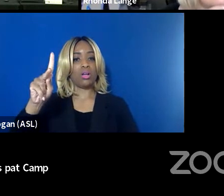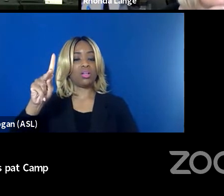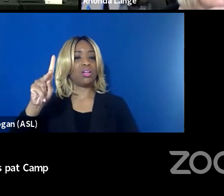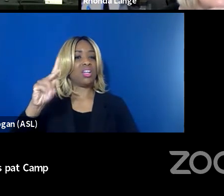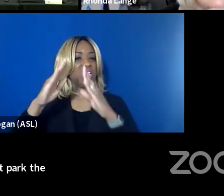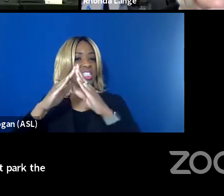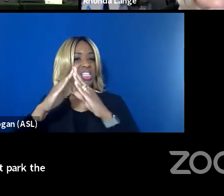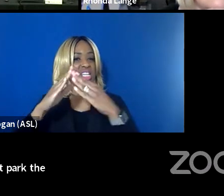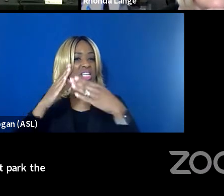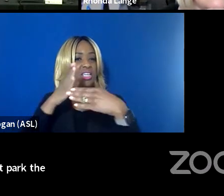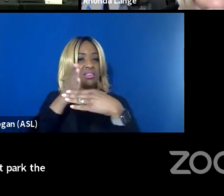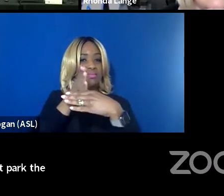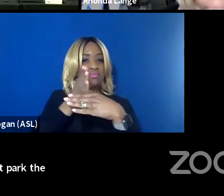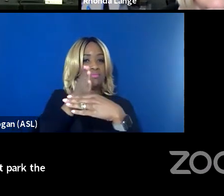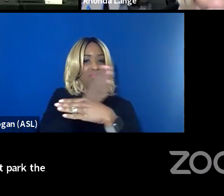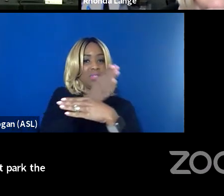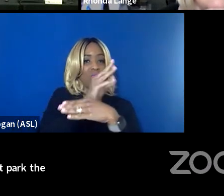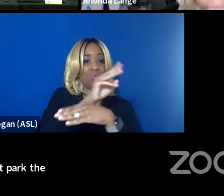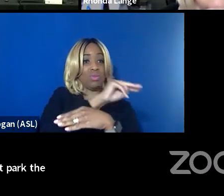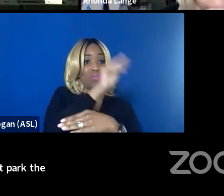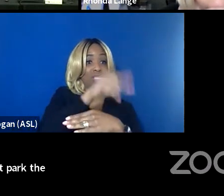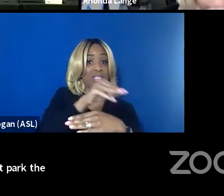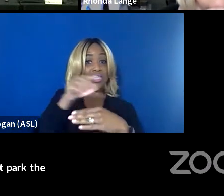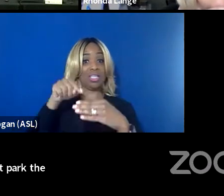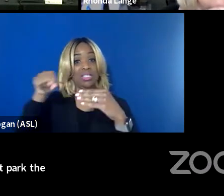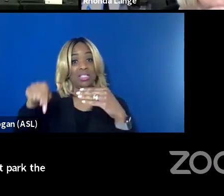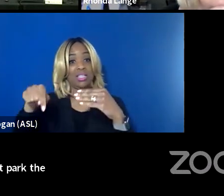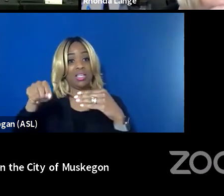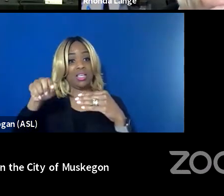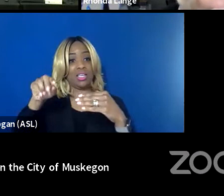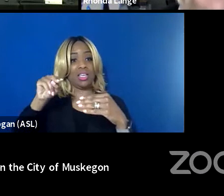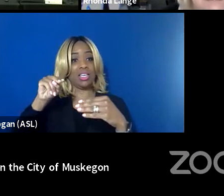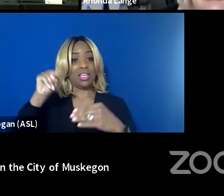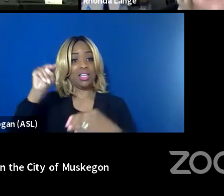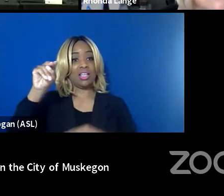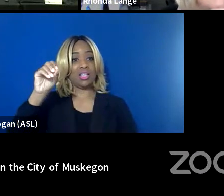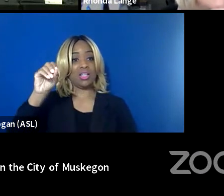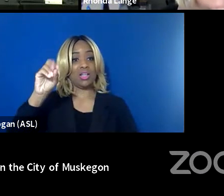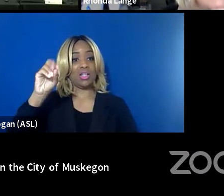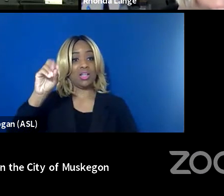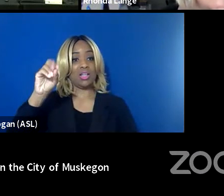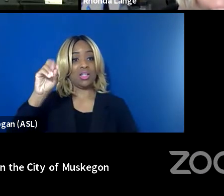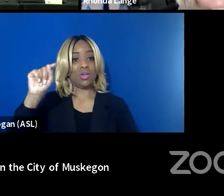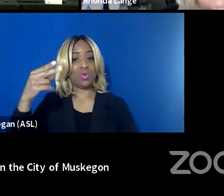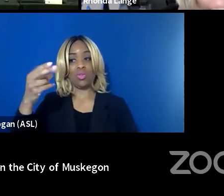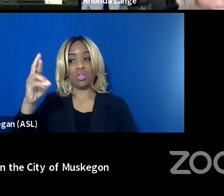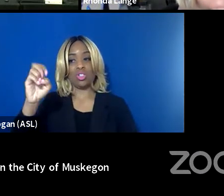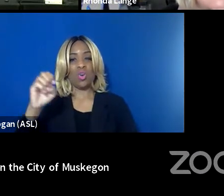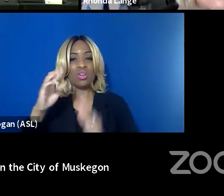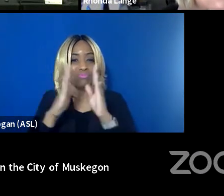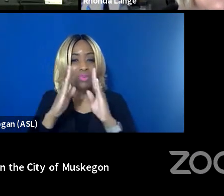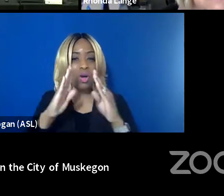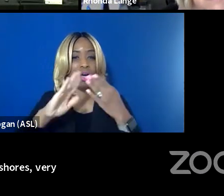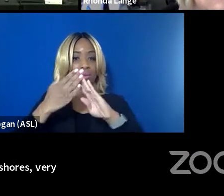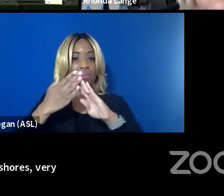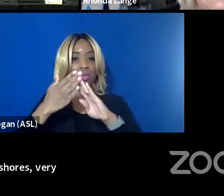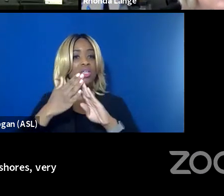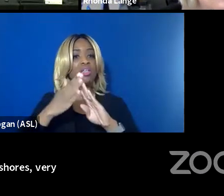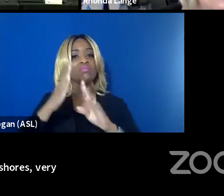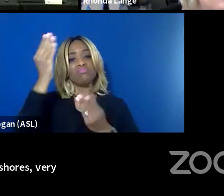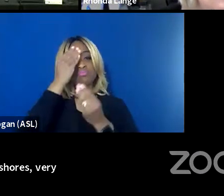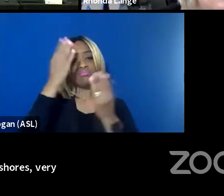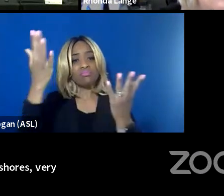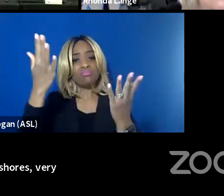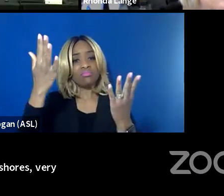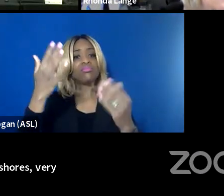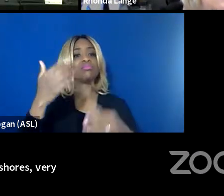dab between the city of Muskegon and the city of Norton Shores, very small community. I want to tell you that I have